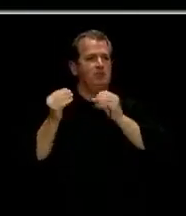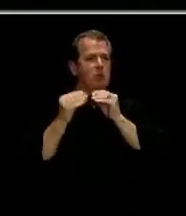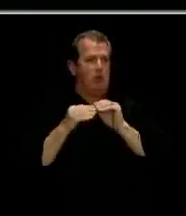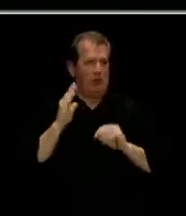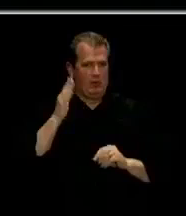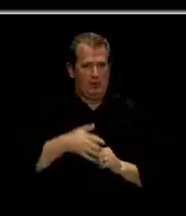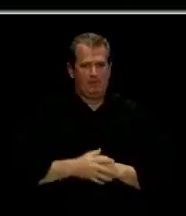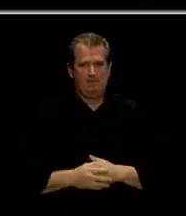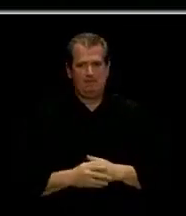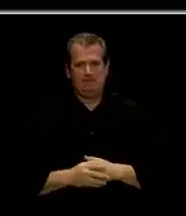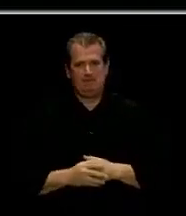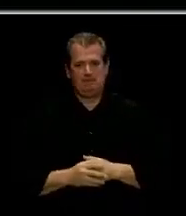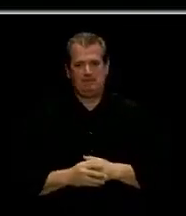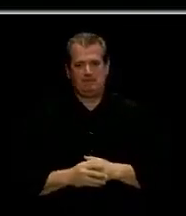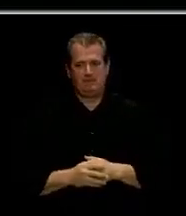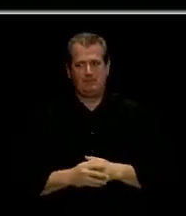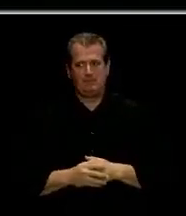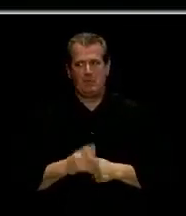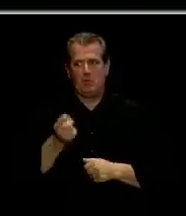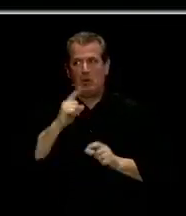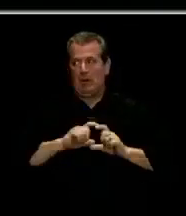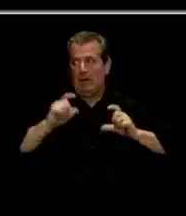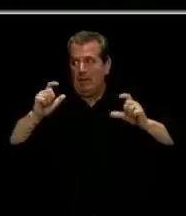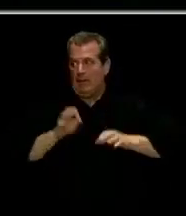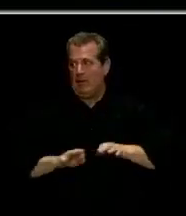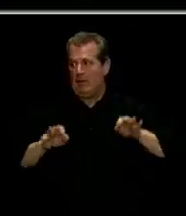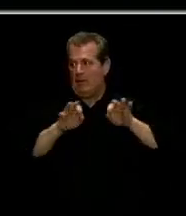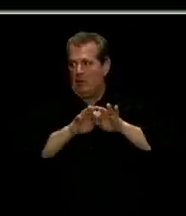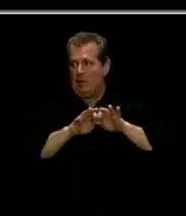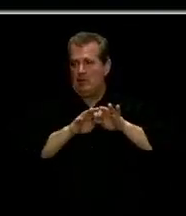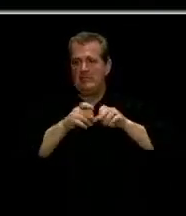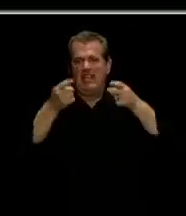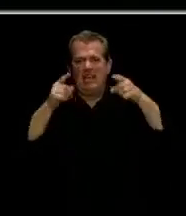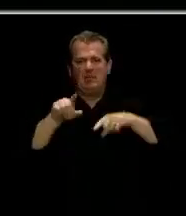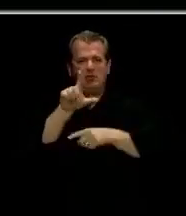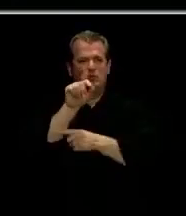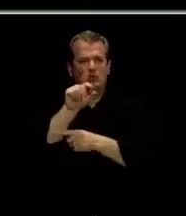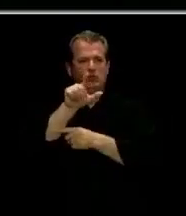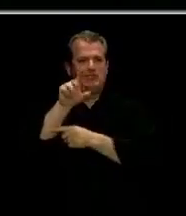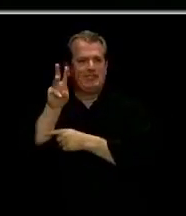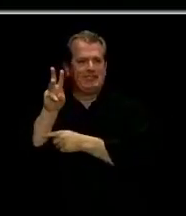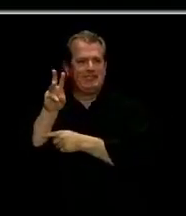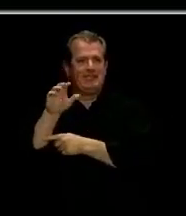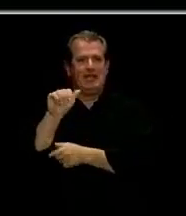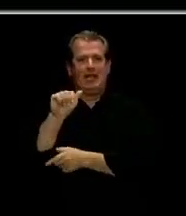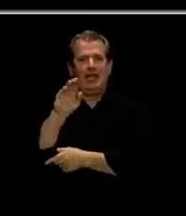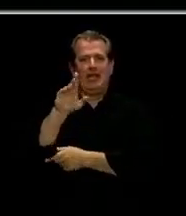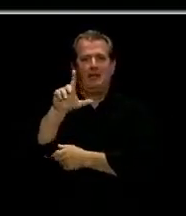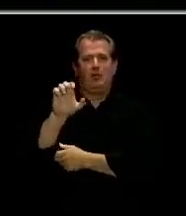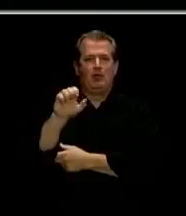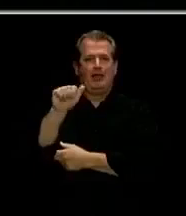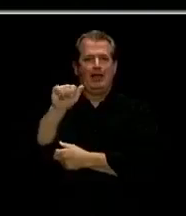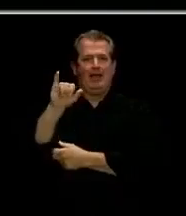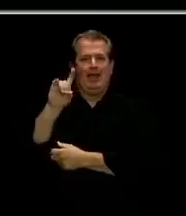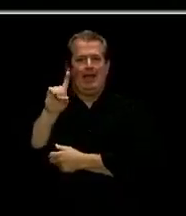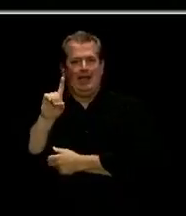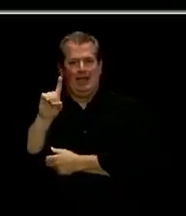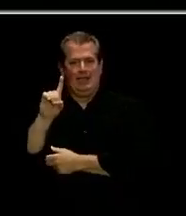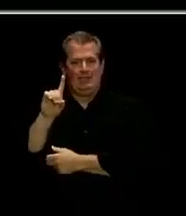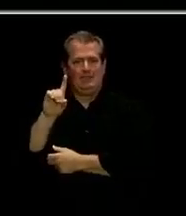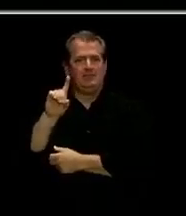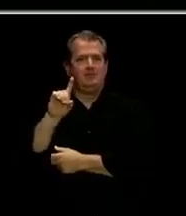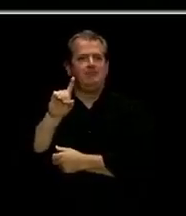month. But one of the big things we're excited for that's happening in 2026 is the ABLE Age Adjustment Act. This